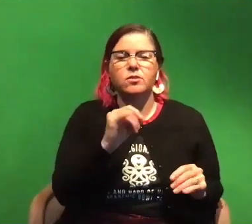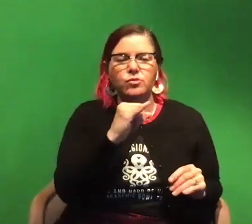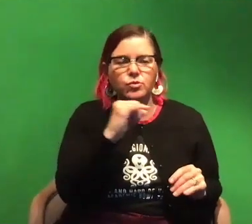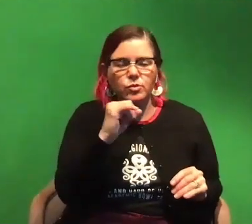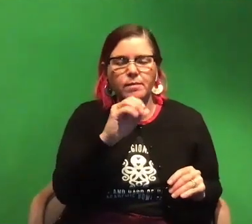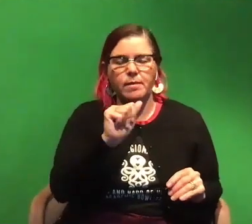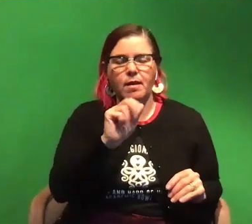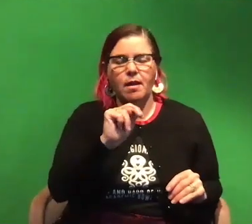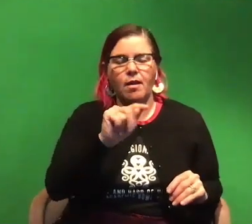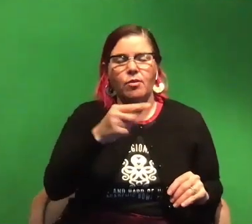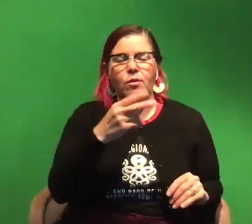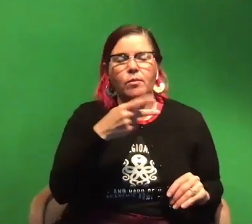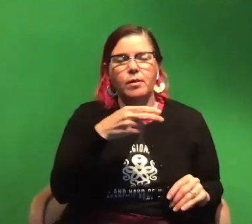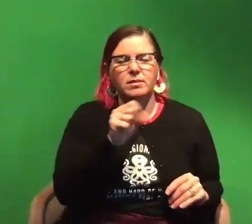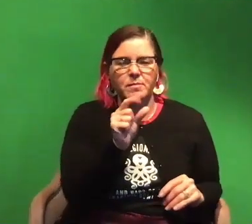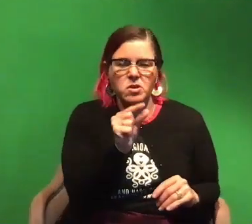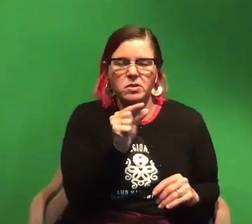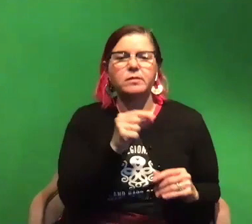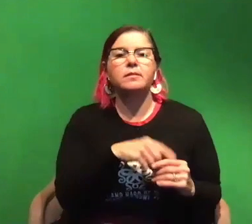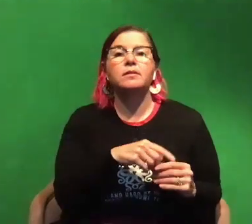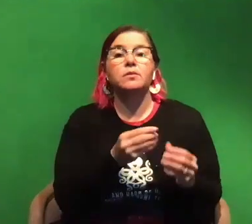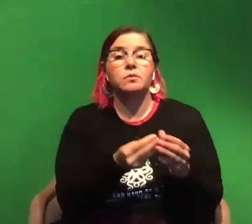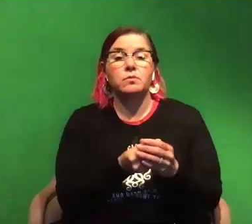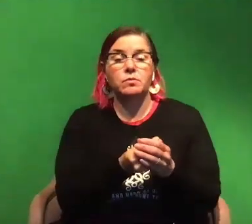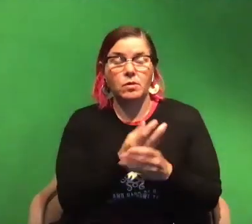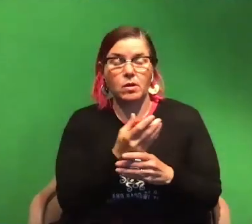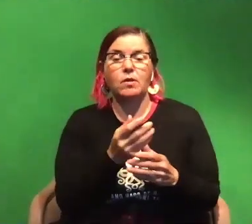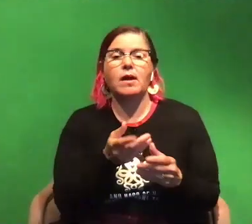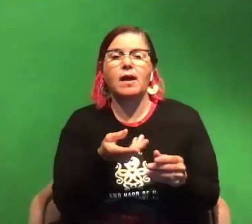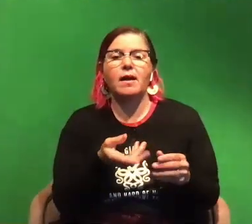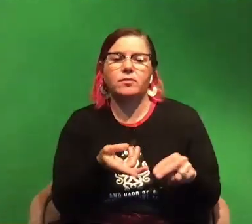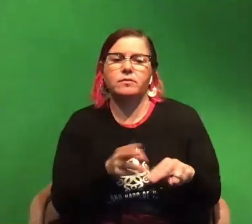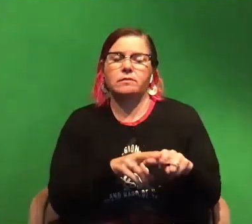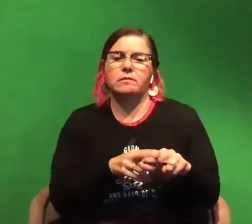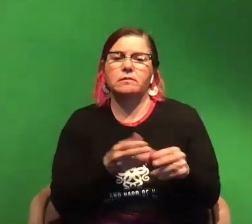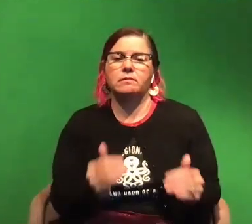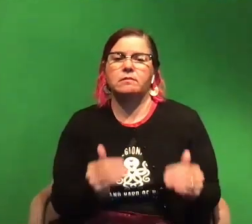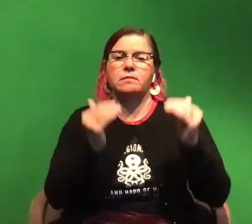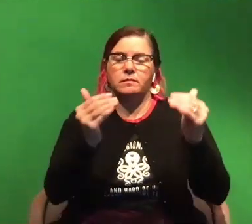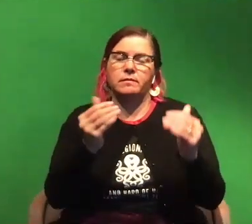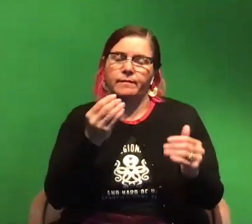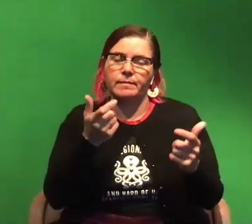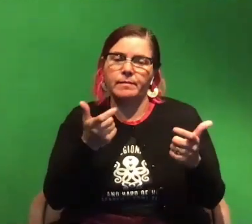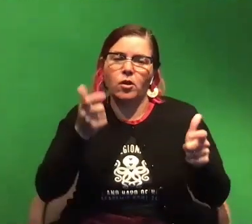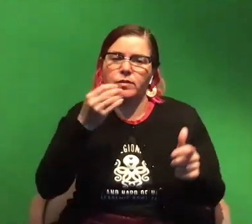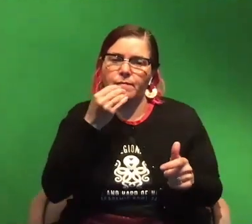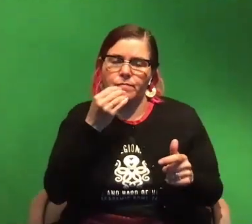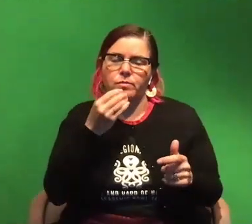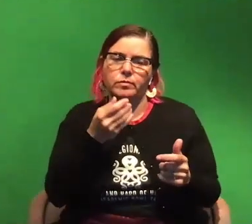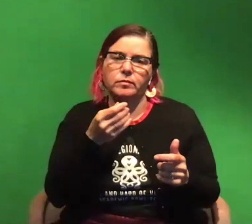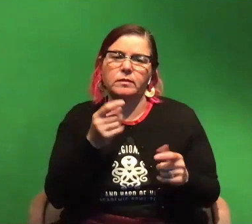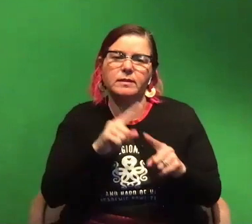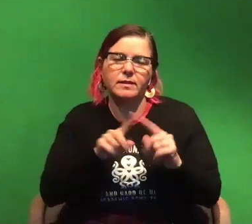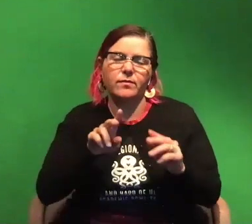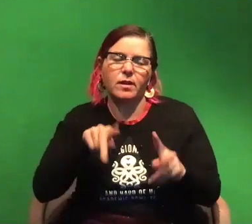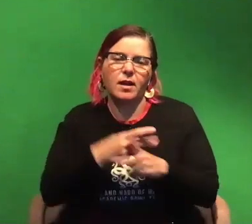amphipods, things of that nature. And then as they grow, we need to graduate them onto larger food sources and different types of nutrition.